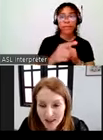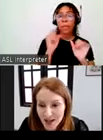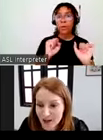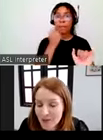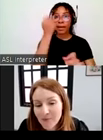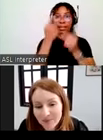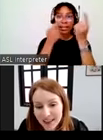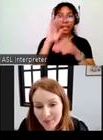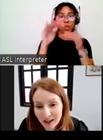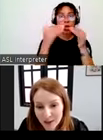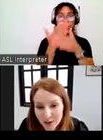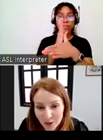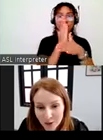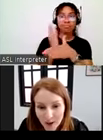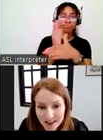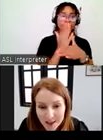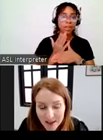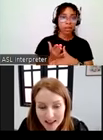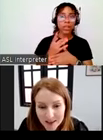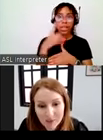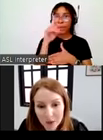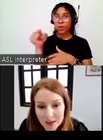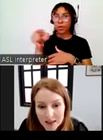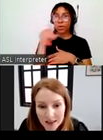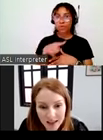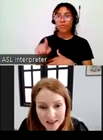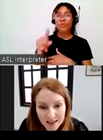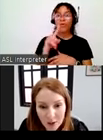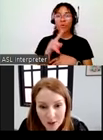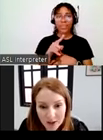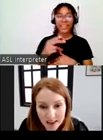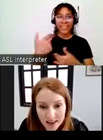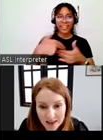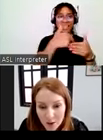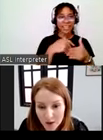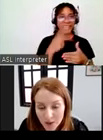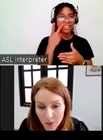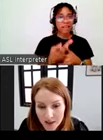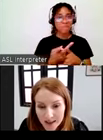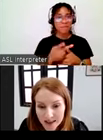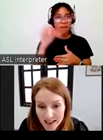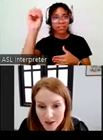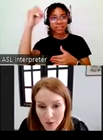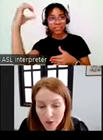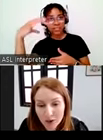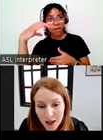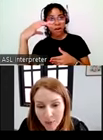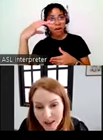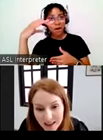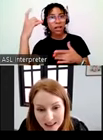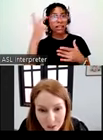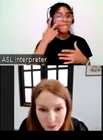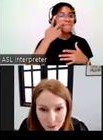being shared by those of you participating. And see solar there, solar and wind in the center,